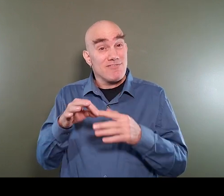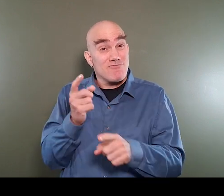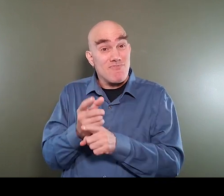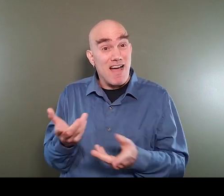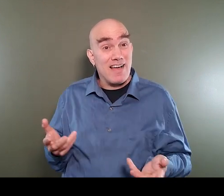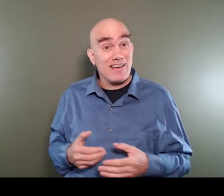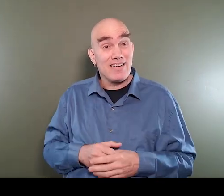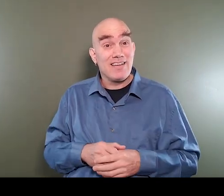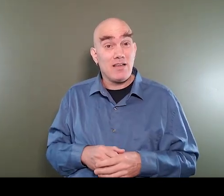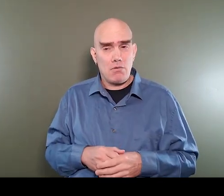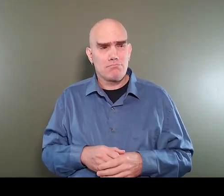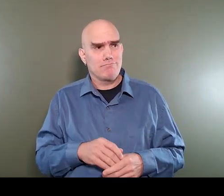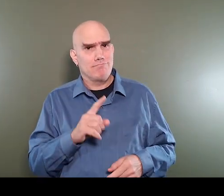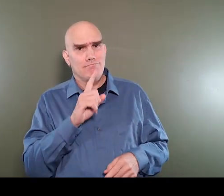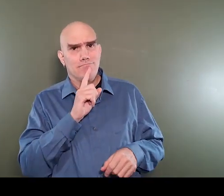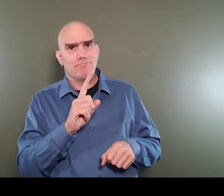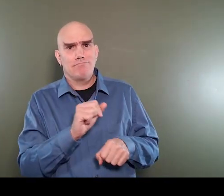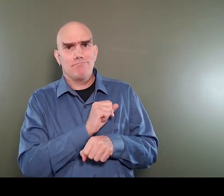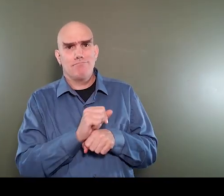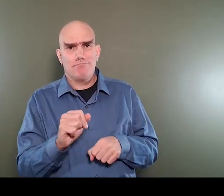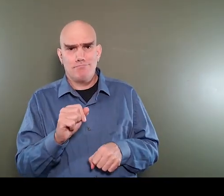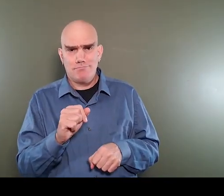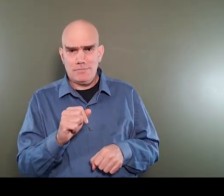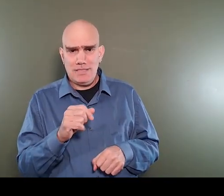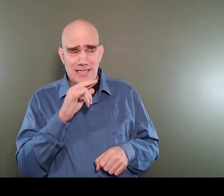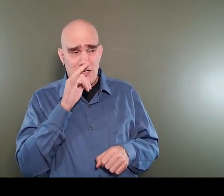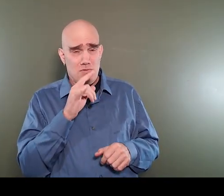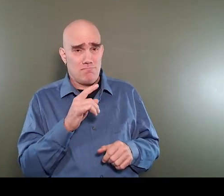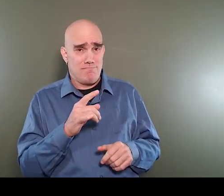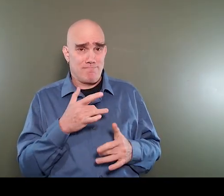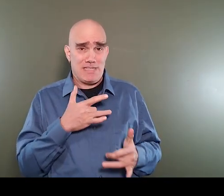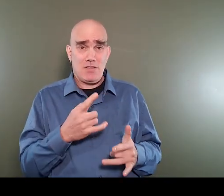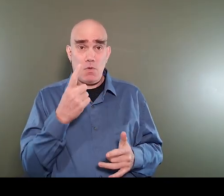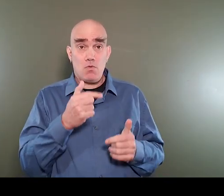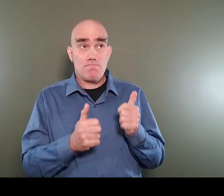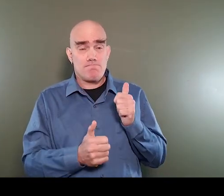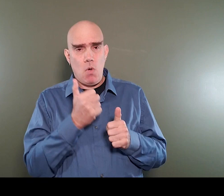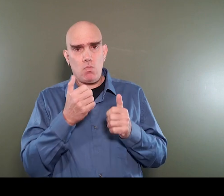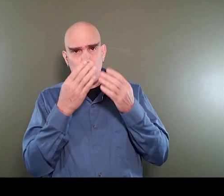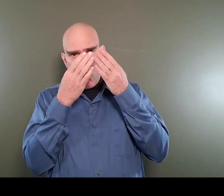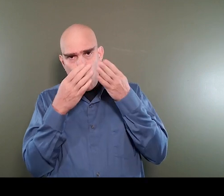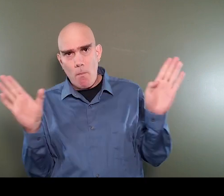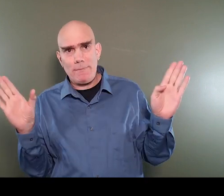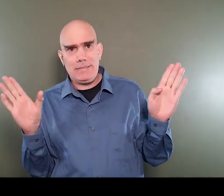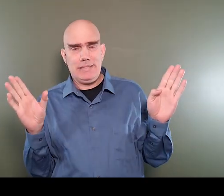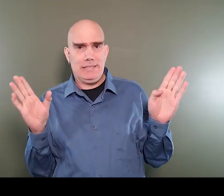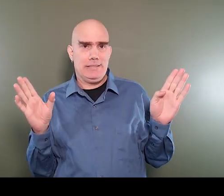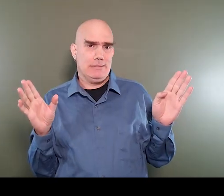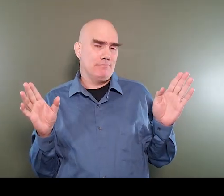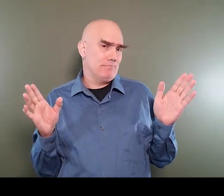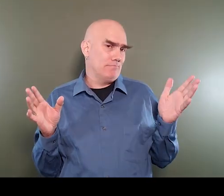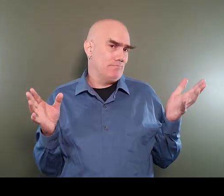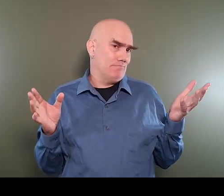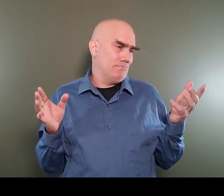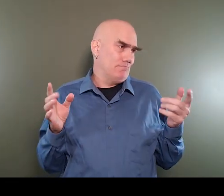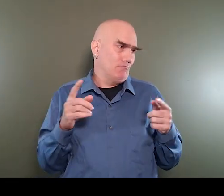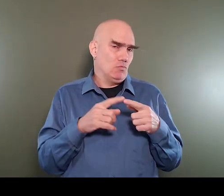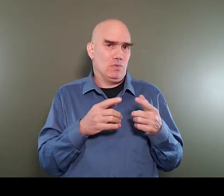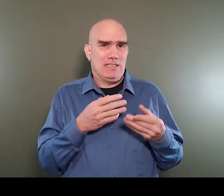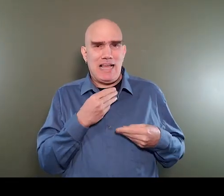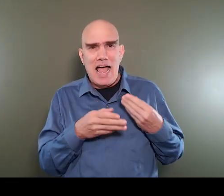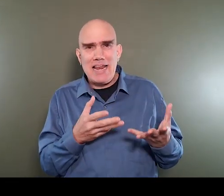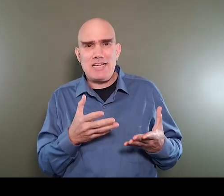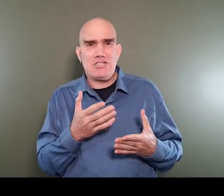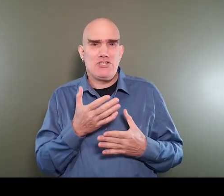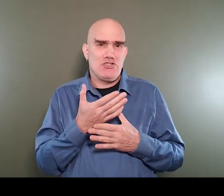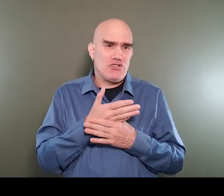those conversations. Absolutely. Right? Absolutely. Kids usually are the ones that are most